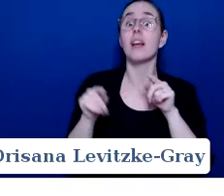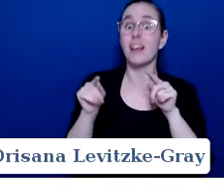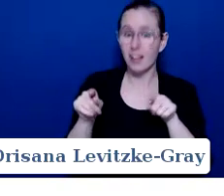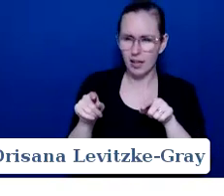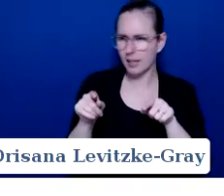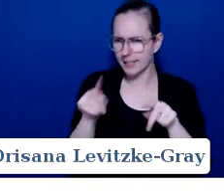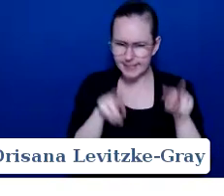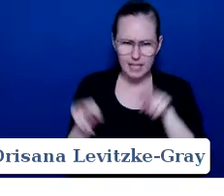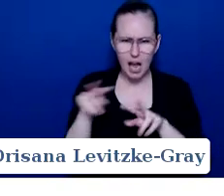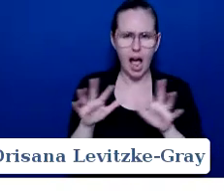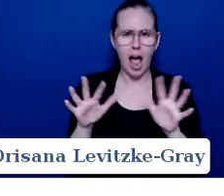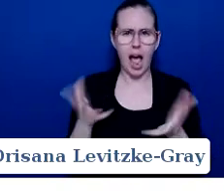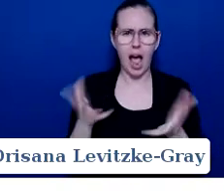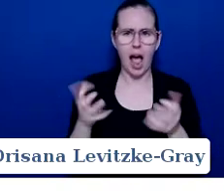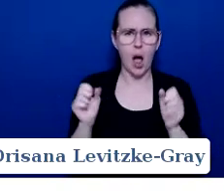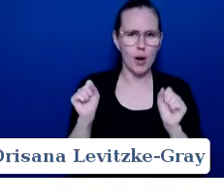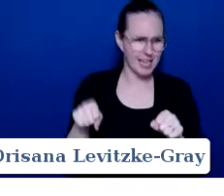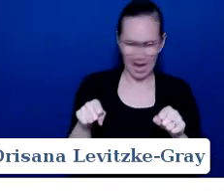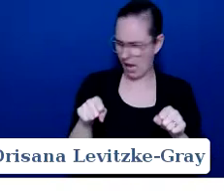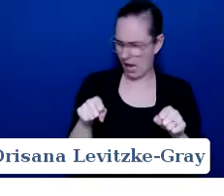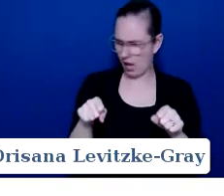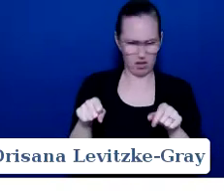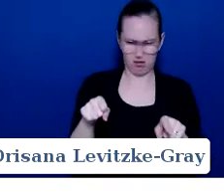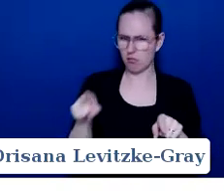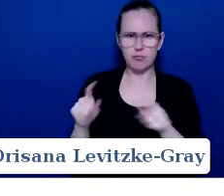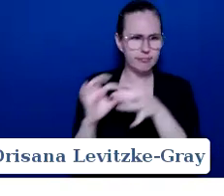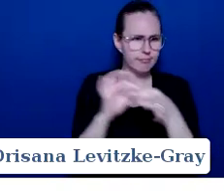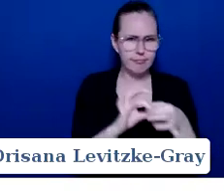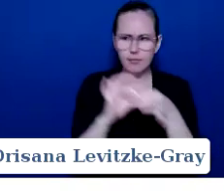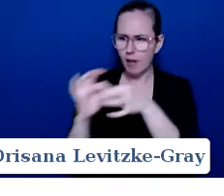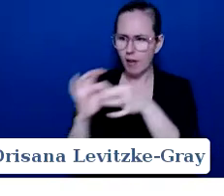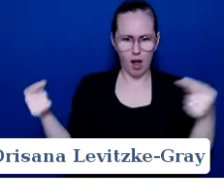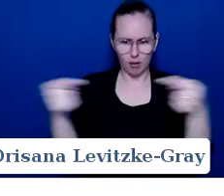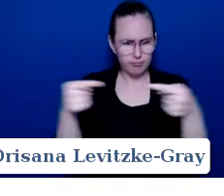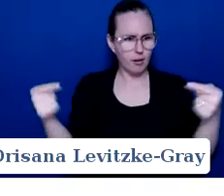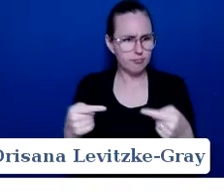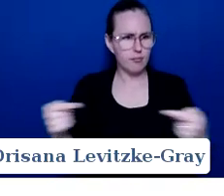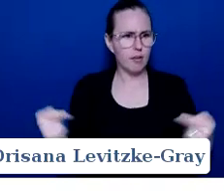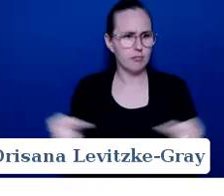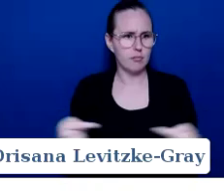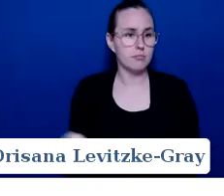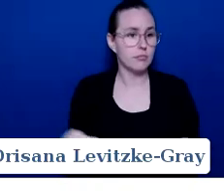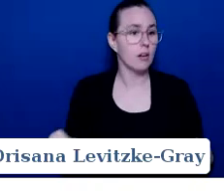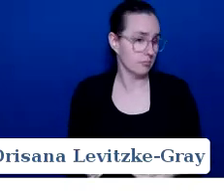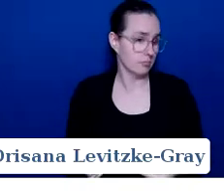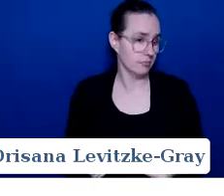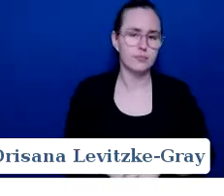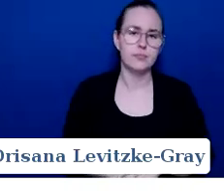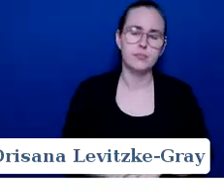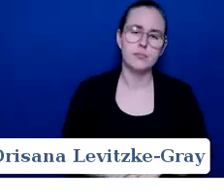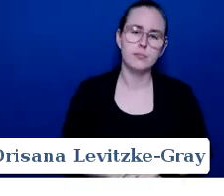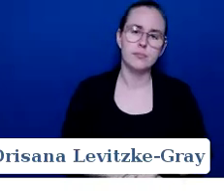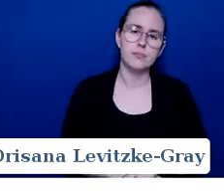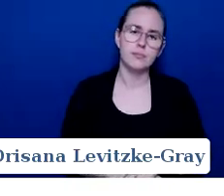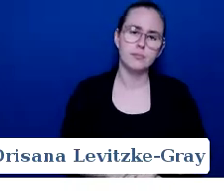two registry. And second point, the national statistics of Egypt was mainly when we started the program of